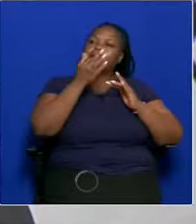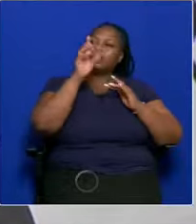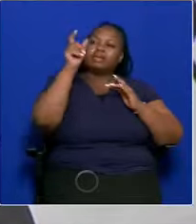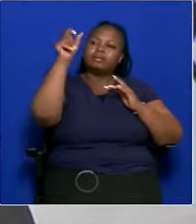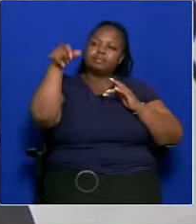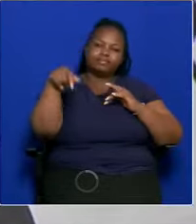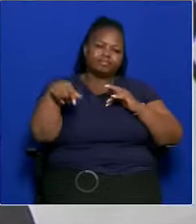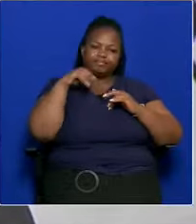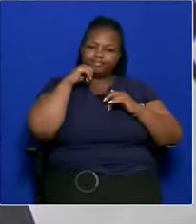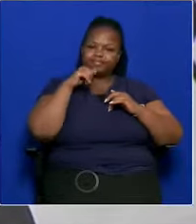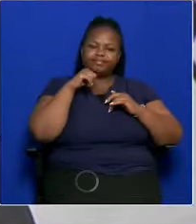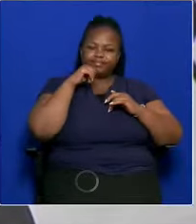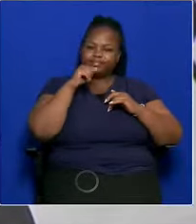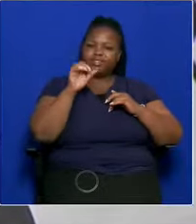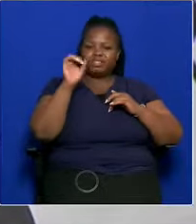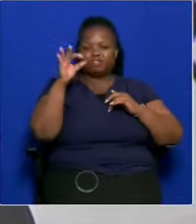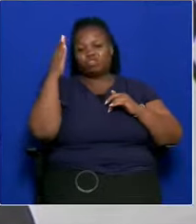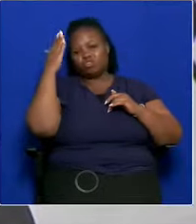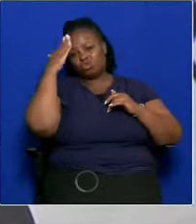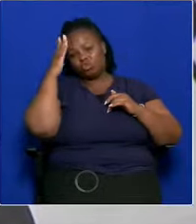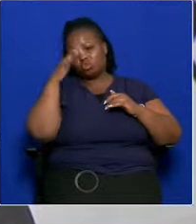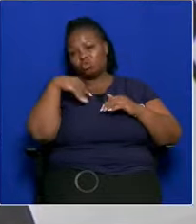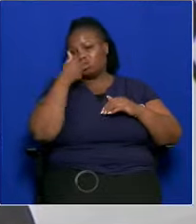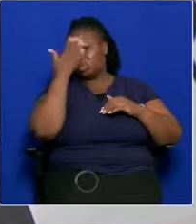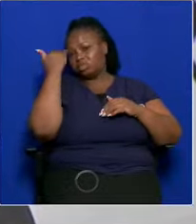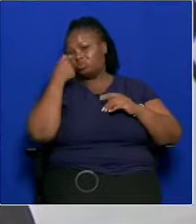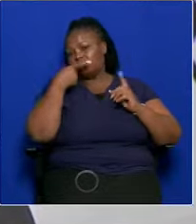he knows you or not. So